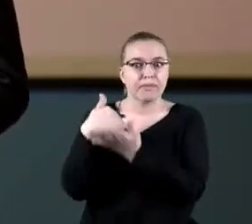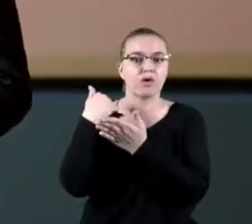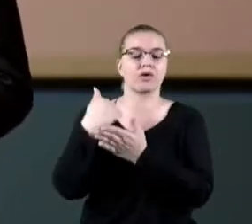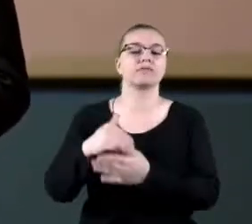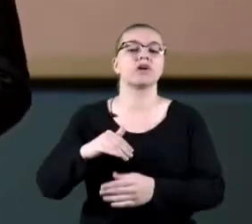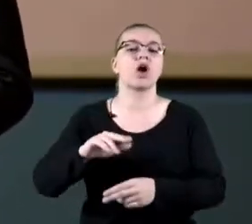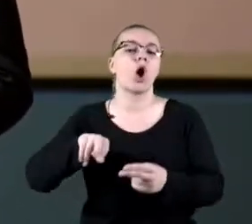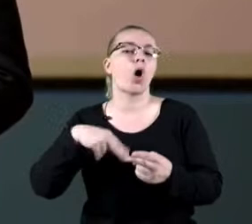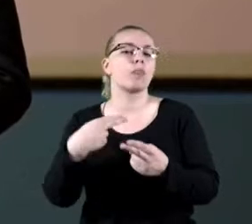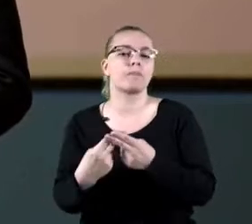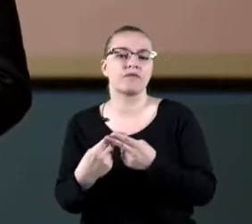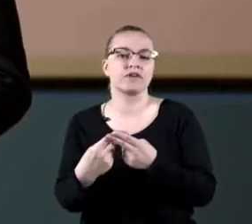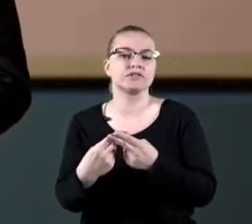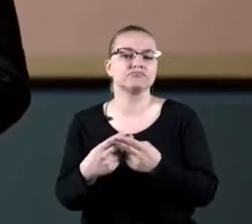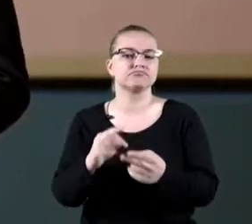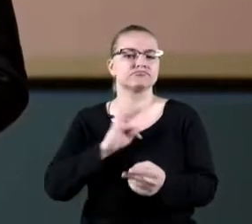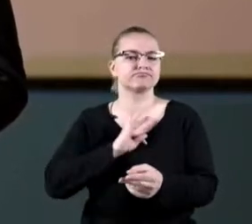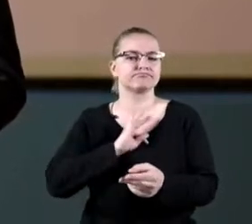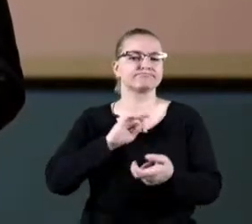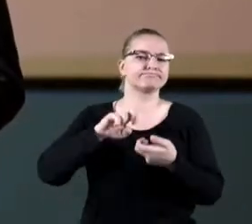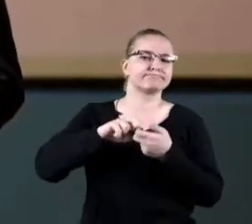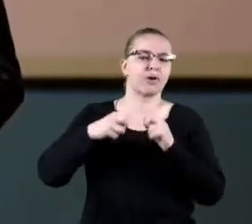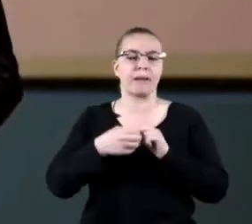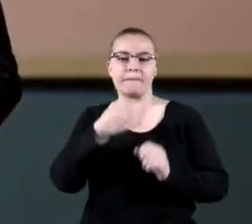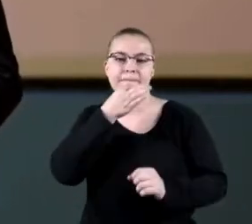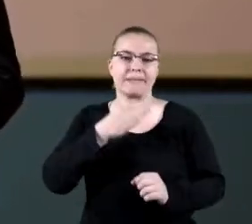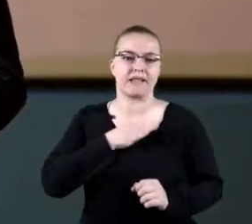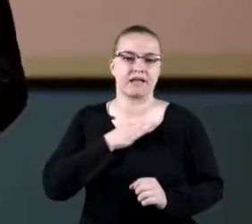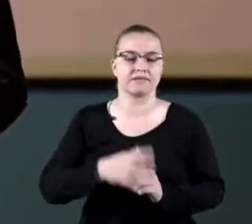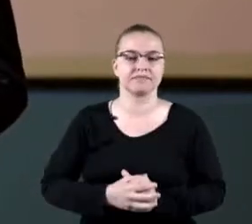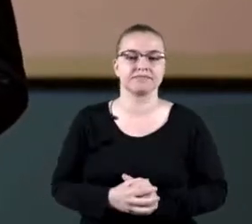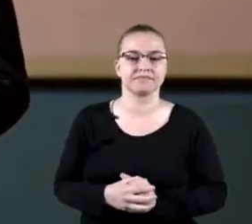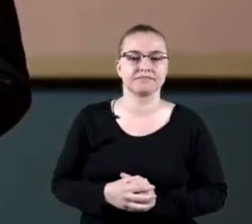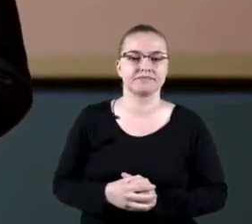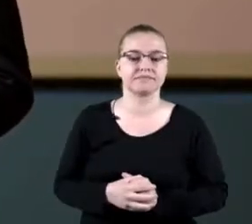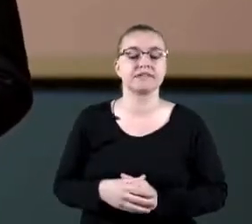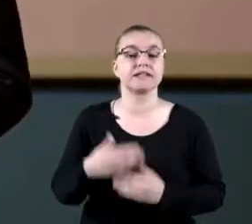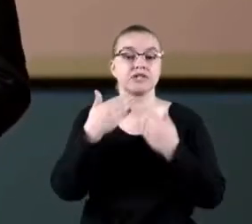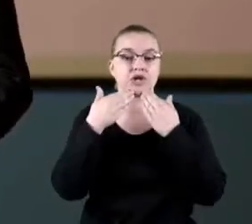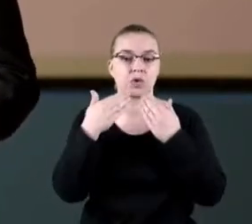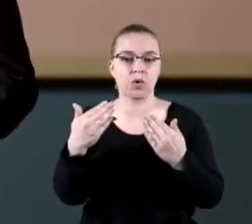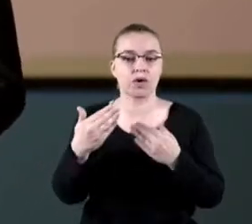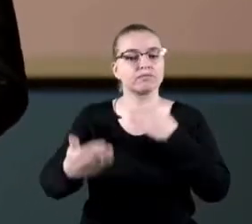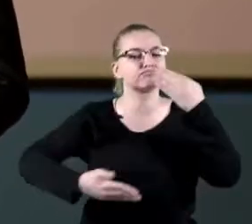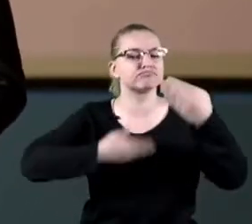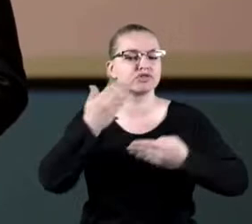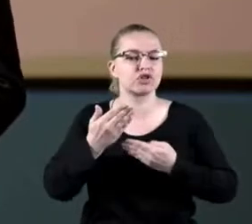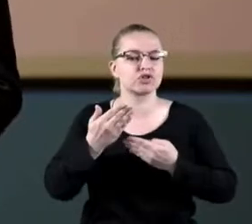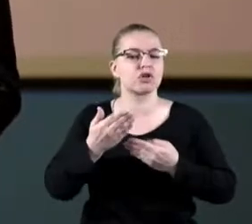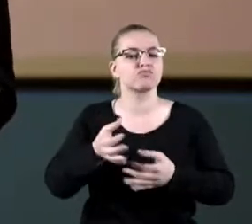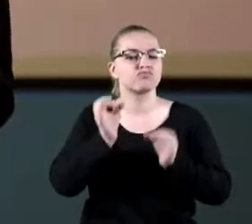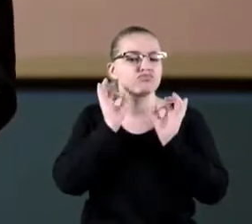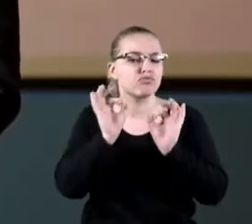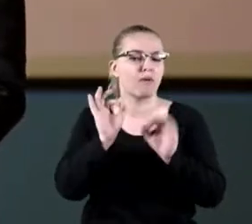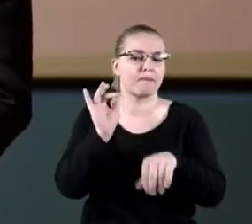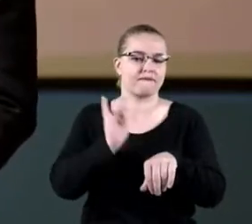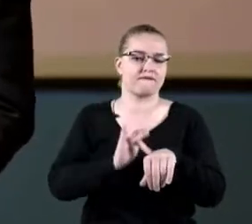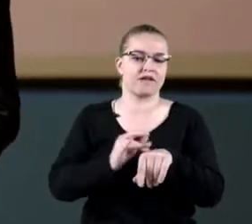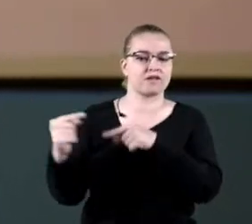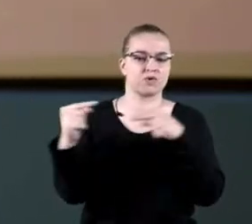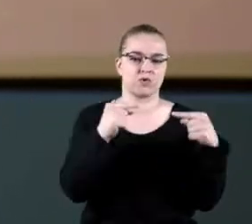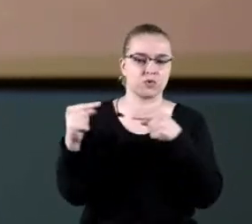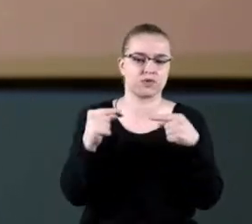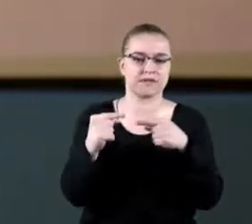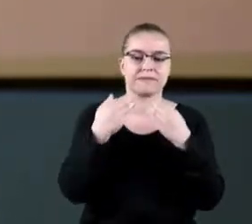help bring a response to these very, very pressing questions. Thank you very much,